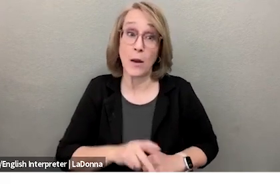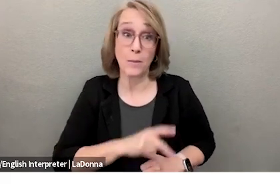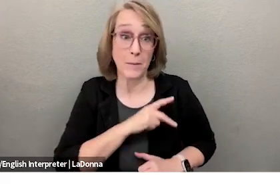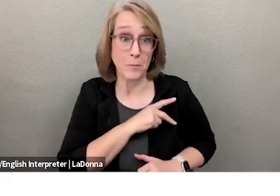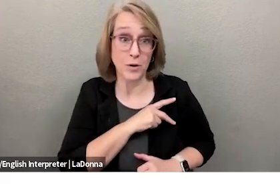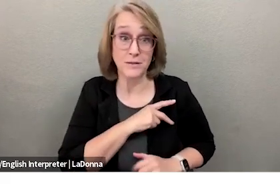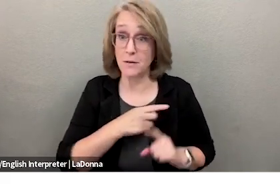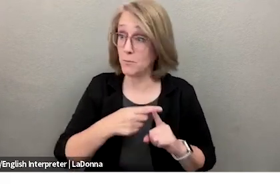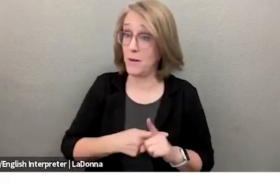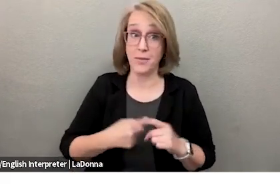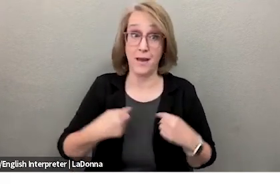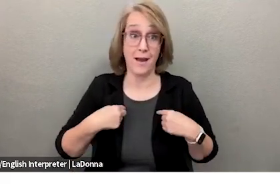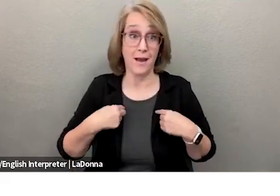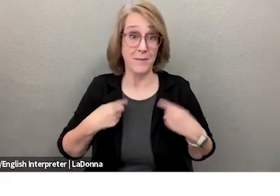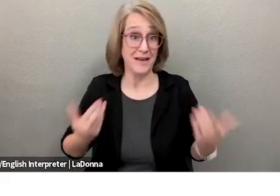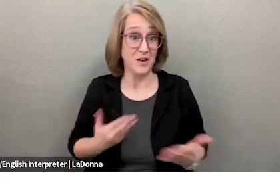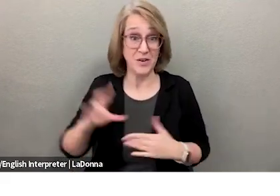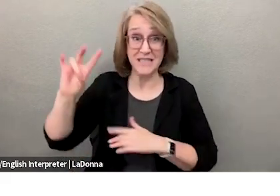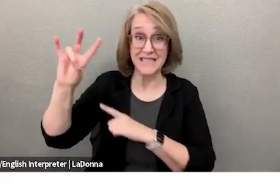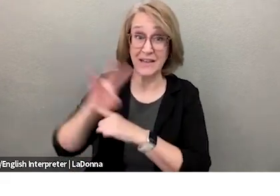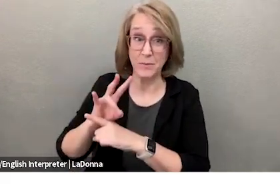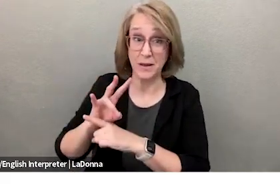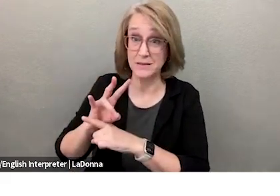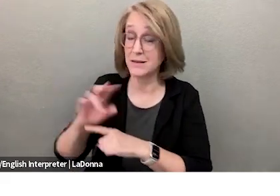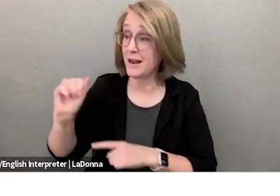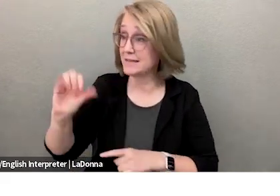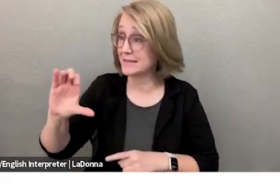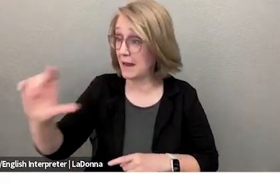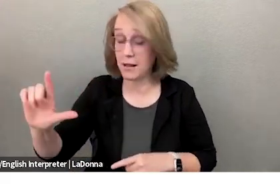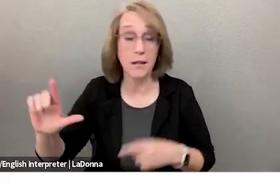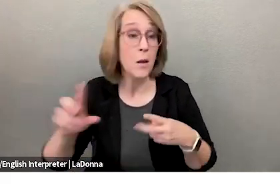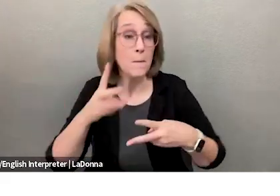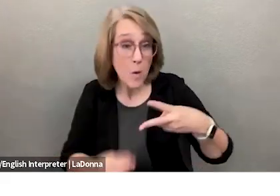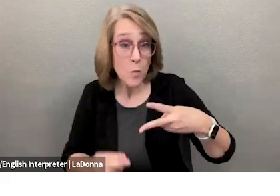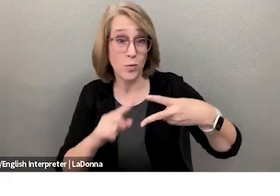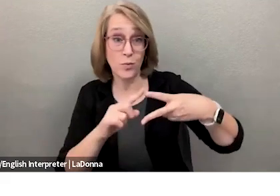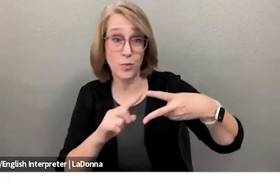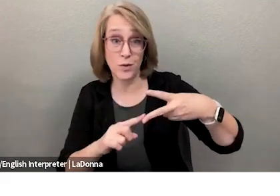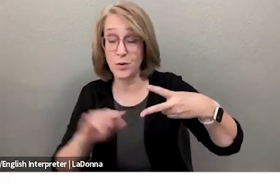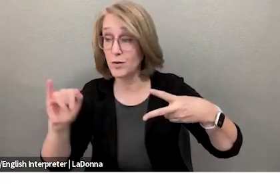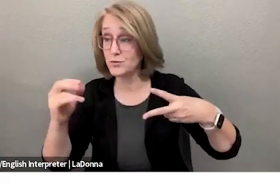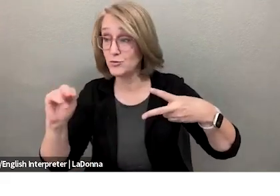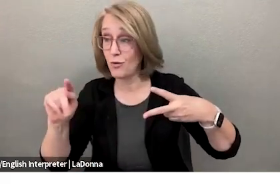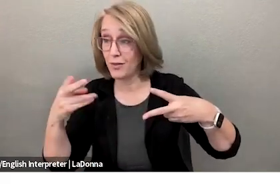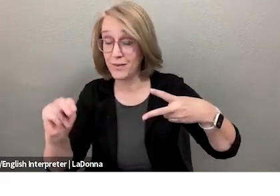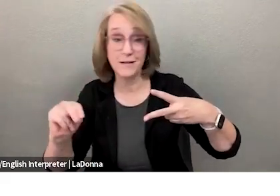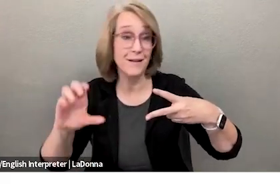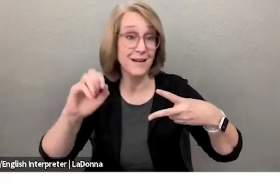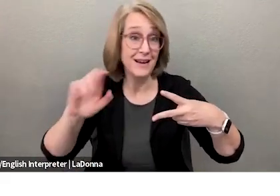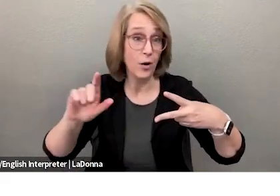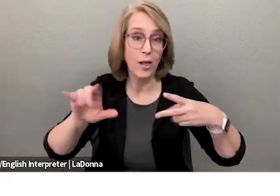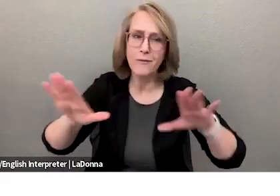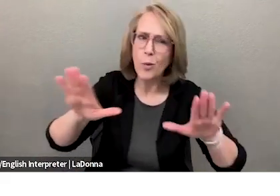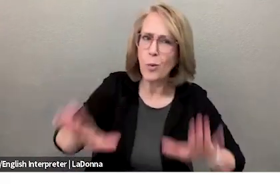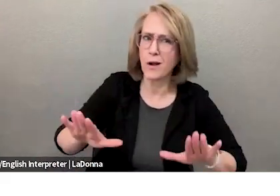7th month here at ACL, and both Carol and Jonathan have been simply incredible at